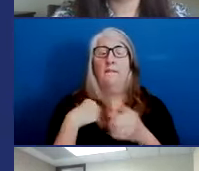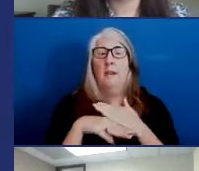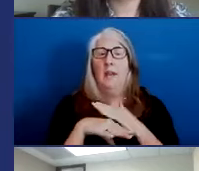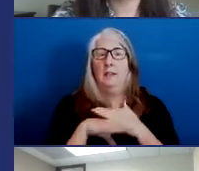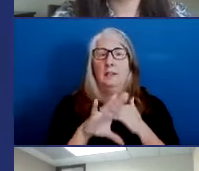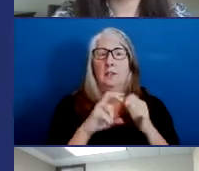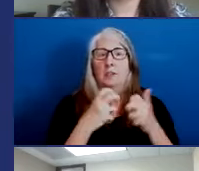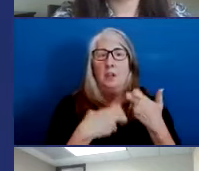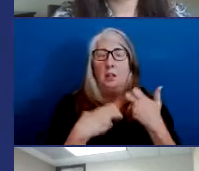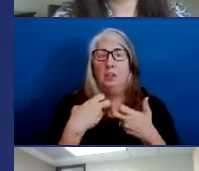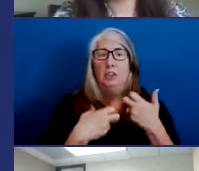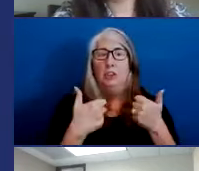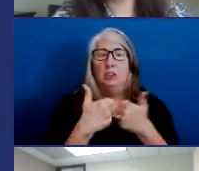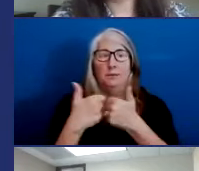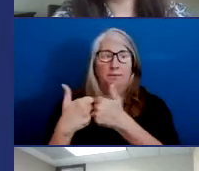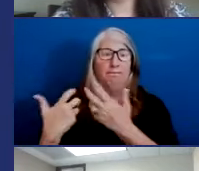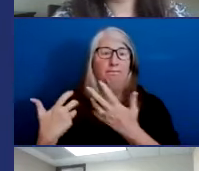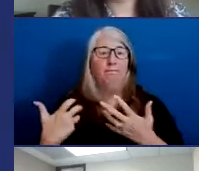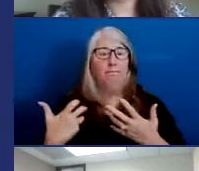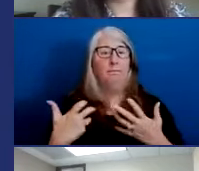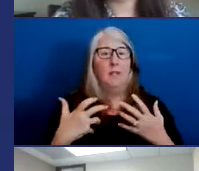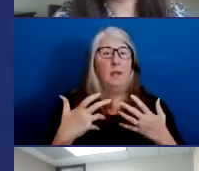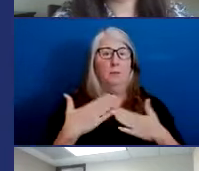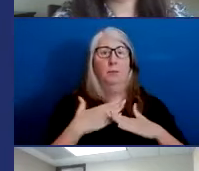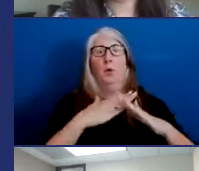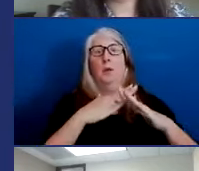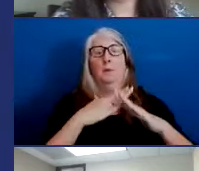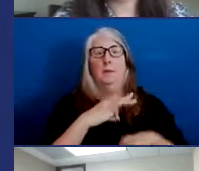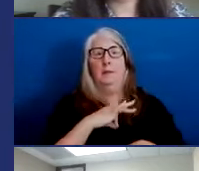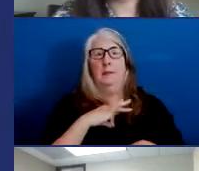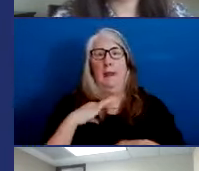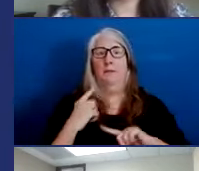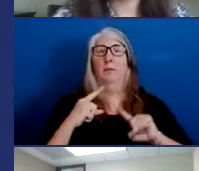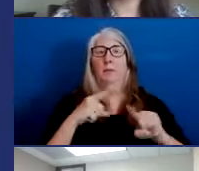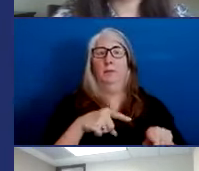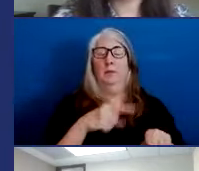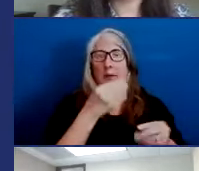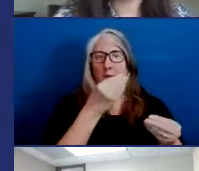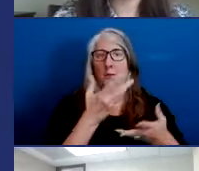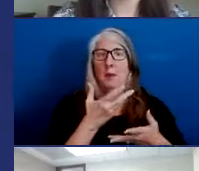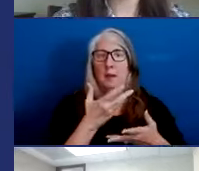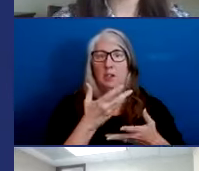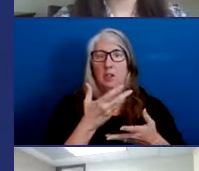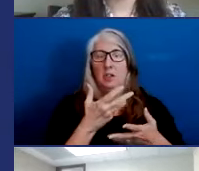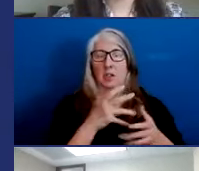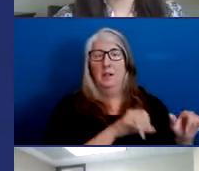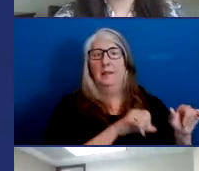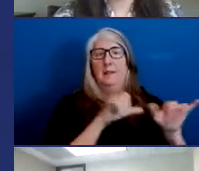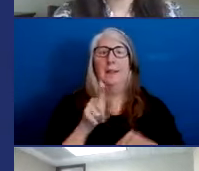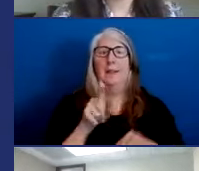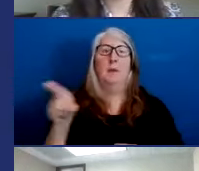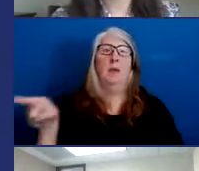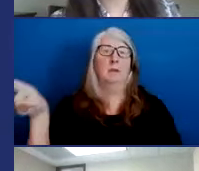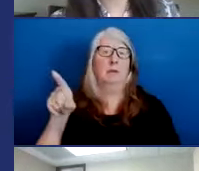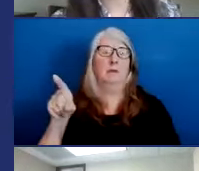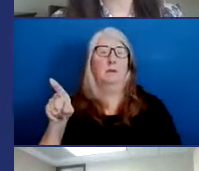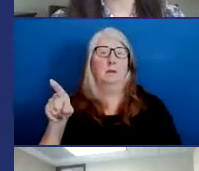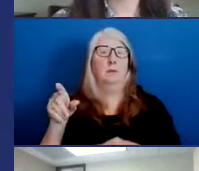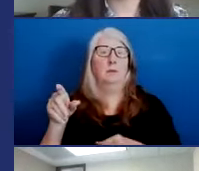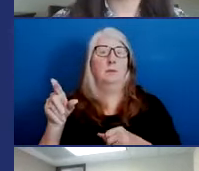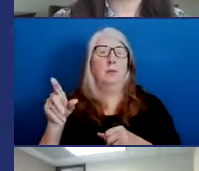would kind of prohibit staff from collecting data to the same extent as more populated